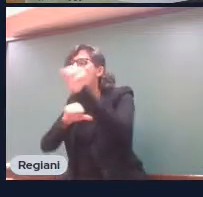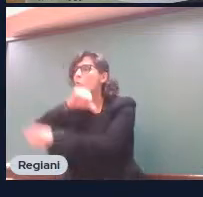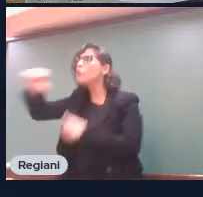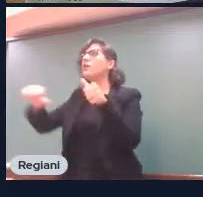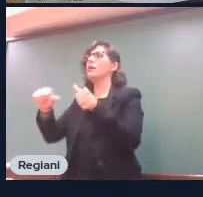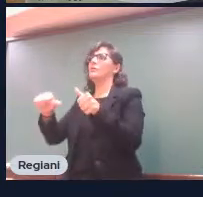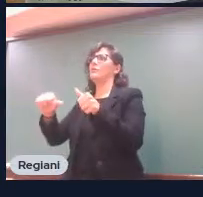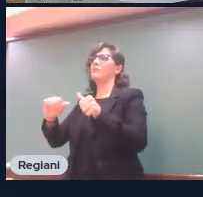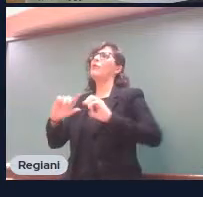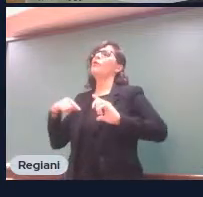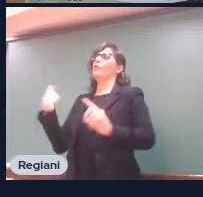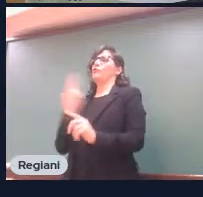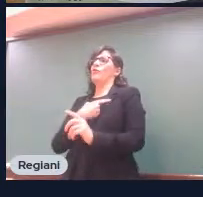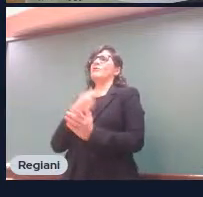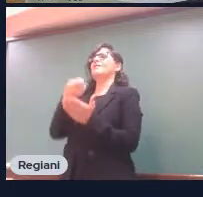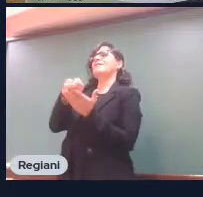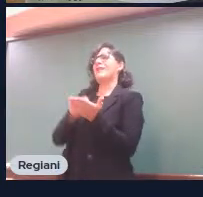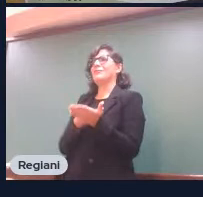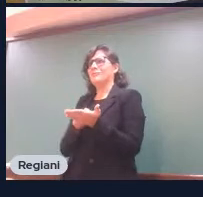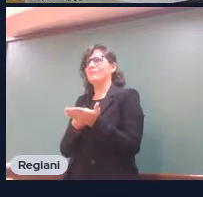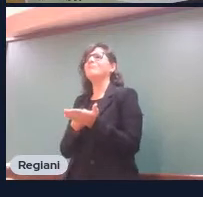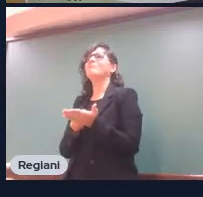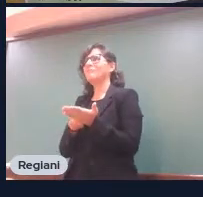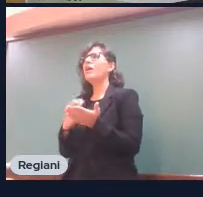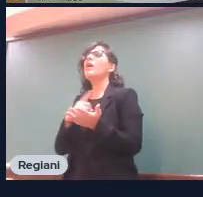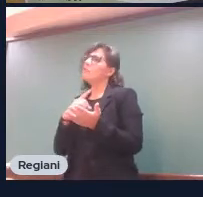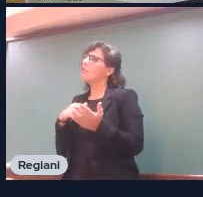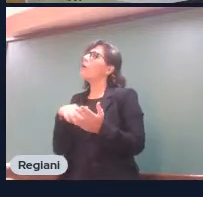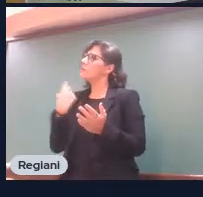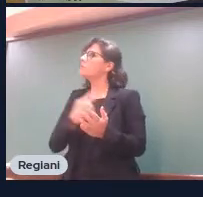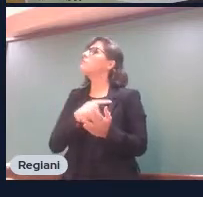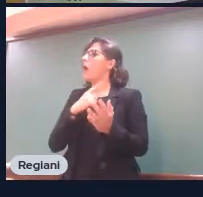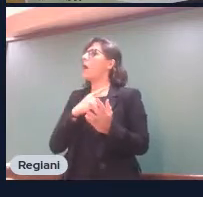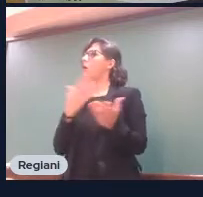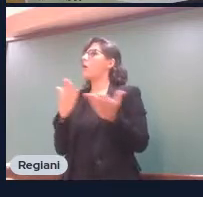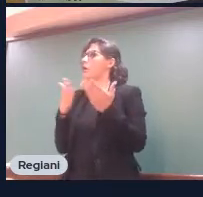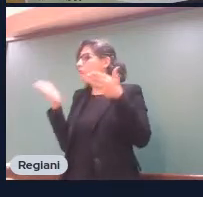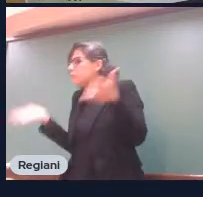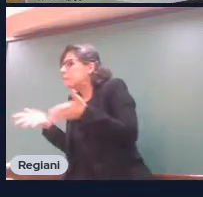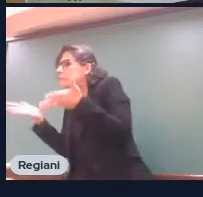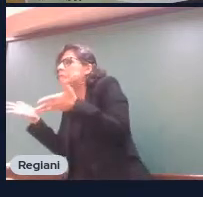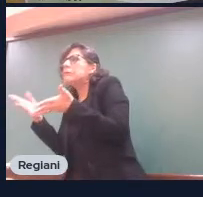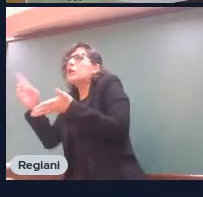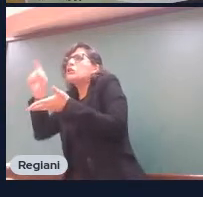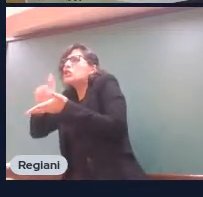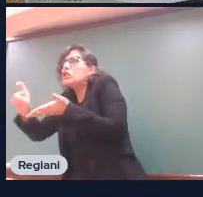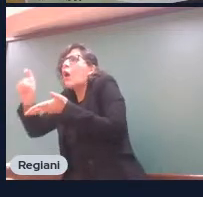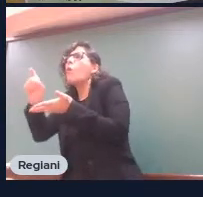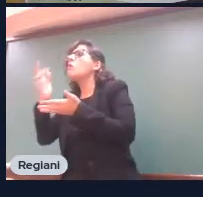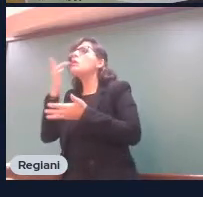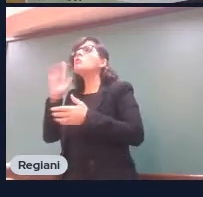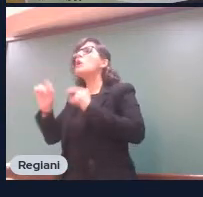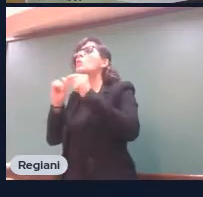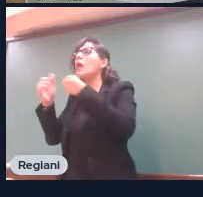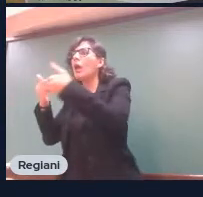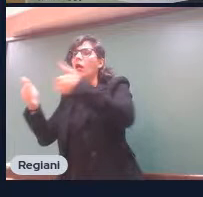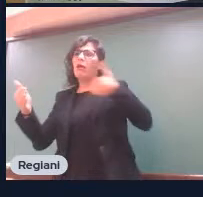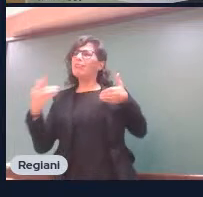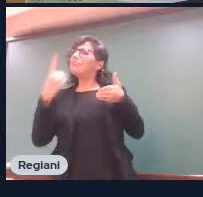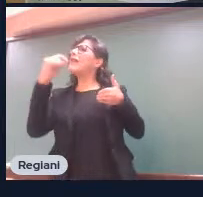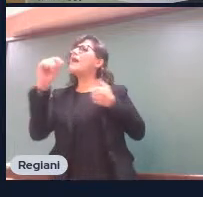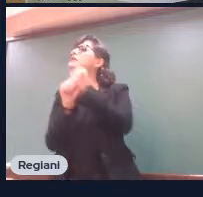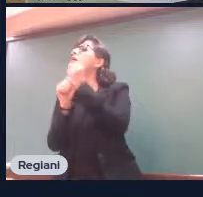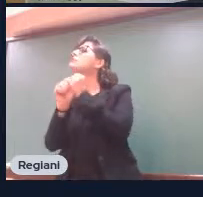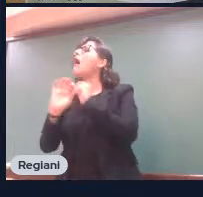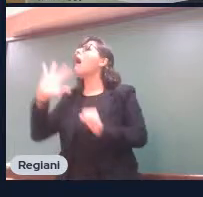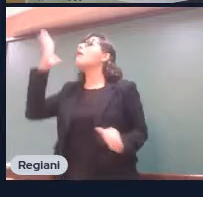online suddenly took off. In the article, we are pushing digital. I'm not sure what happened in the past 10 years. But what is interesting now is to